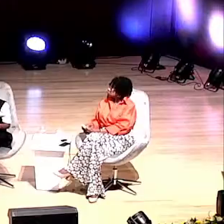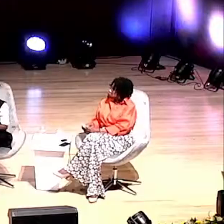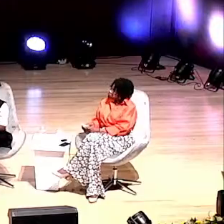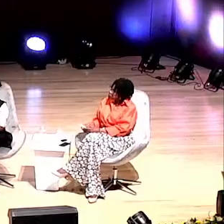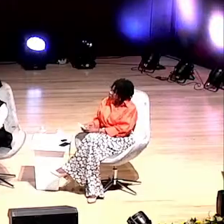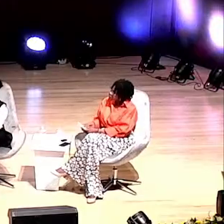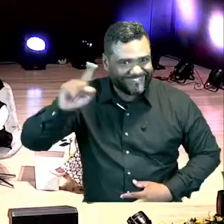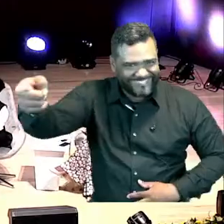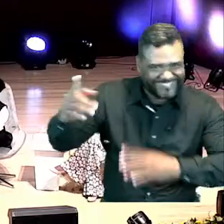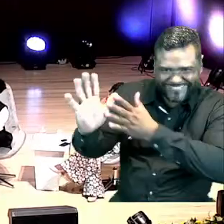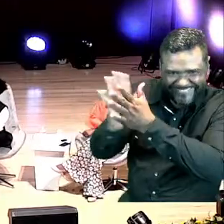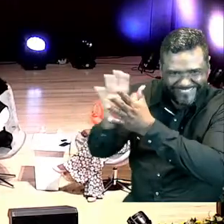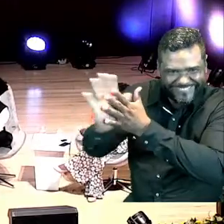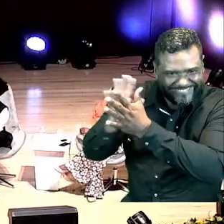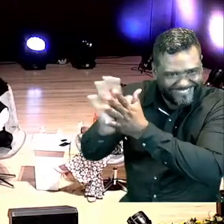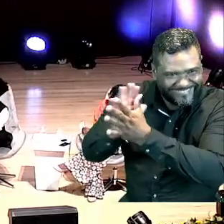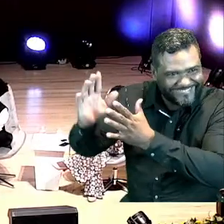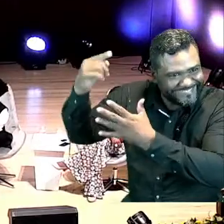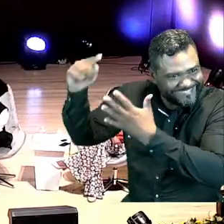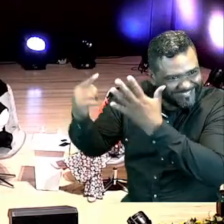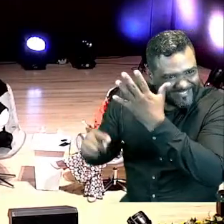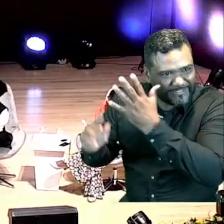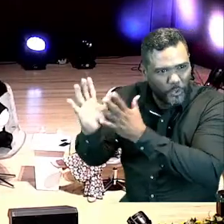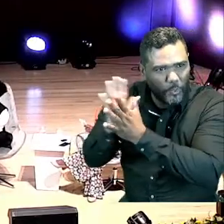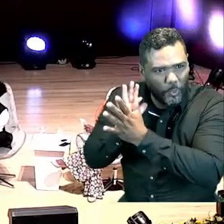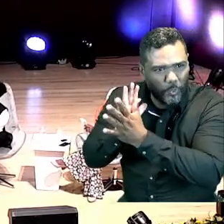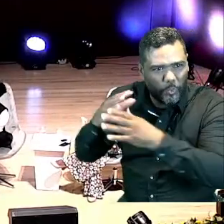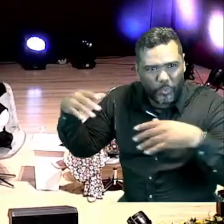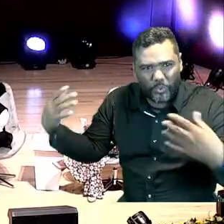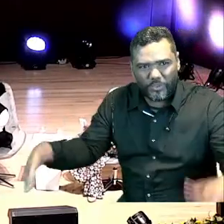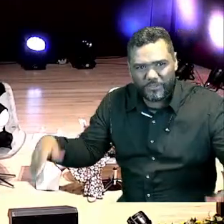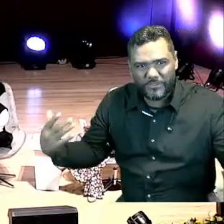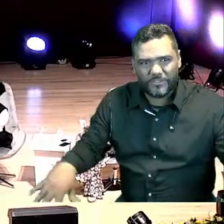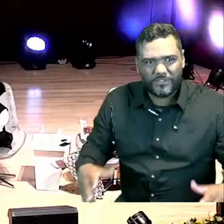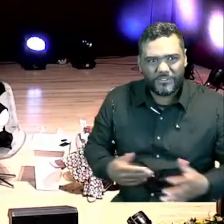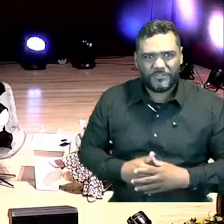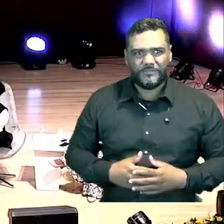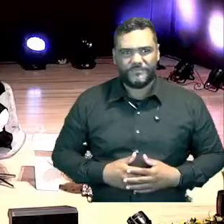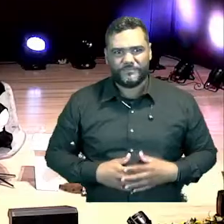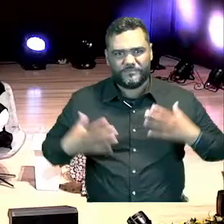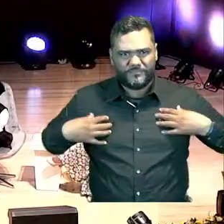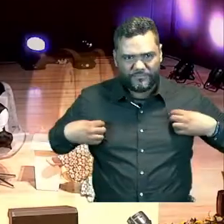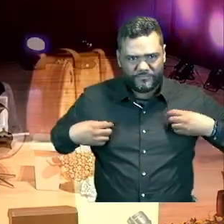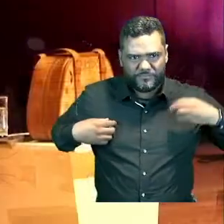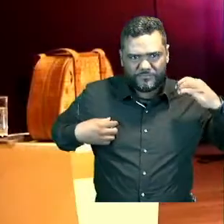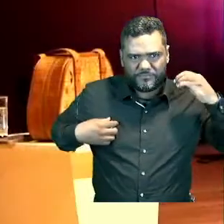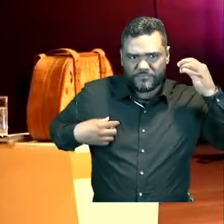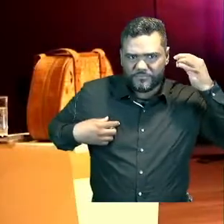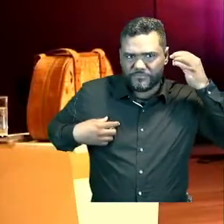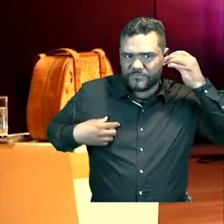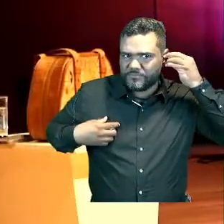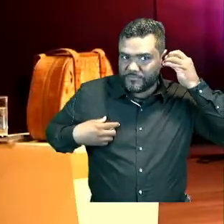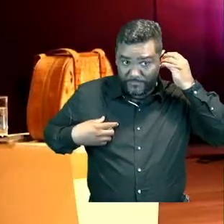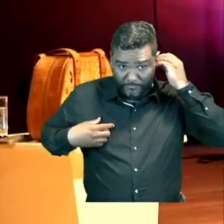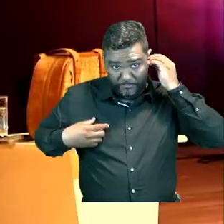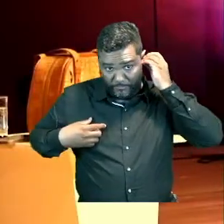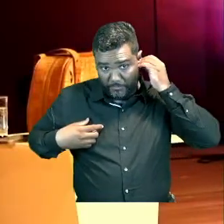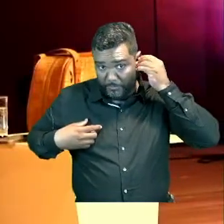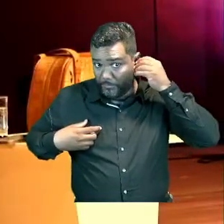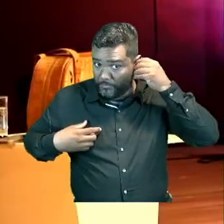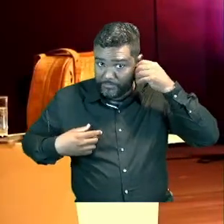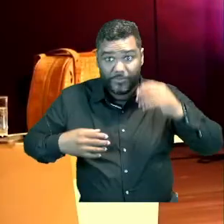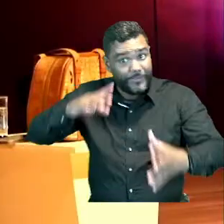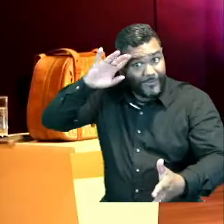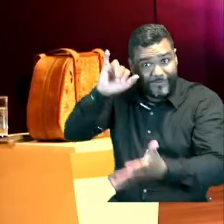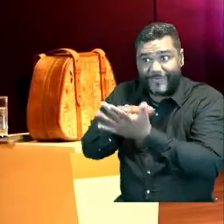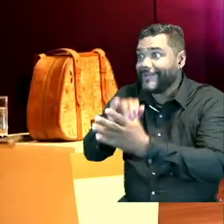we need to hear from our dear Nidia Gongoro. But before that, I'll be a bad woman again,